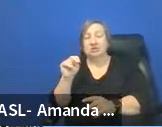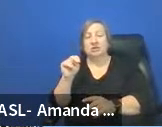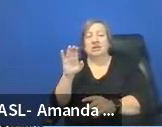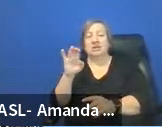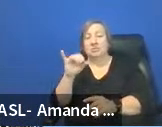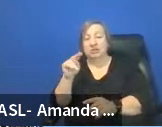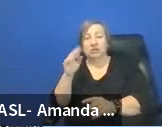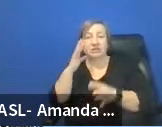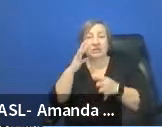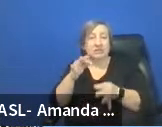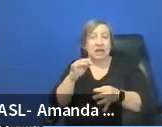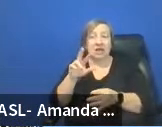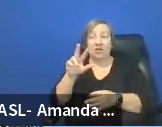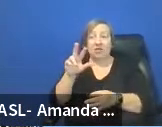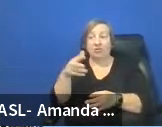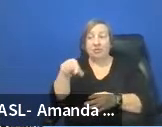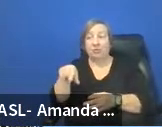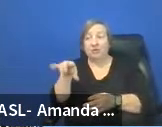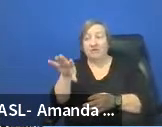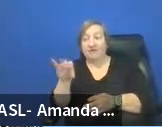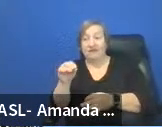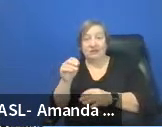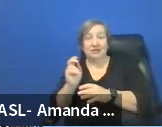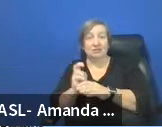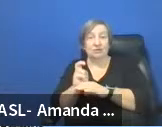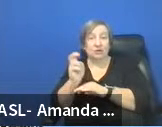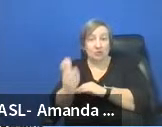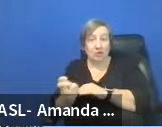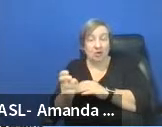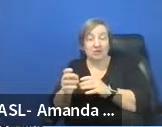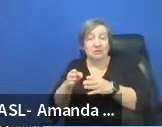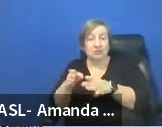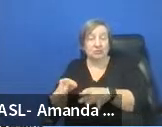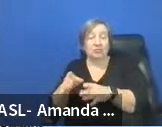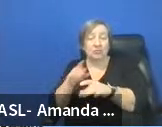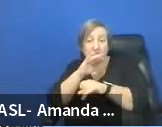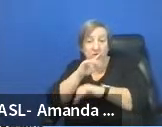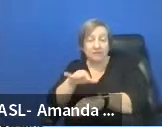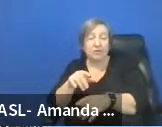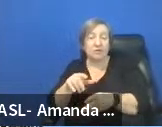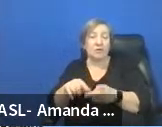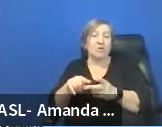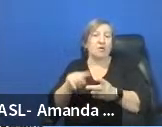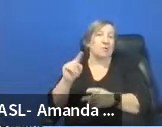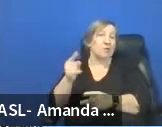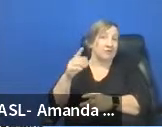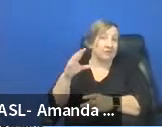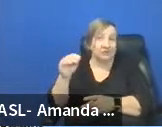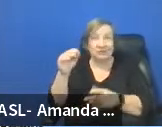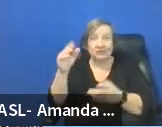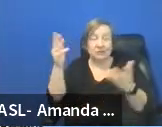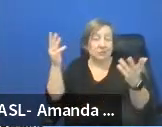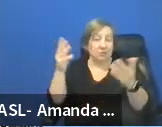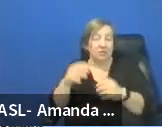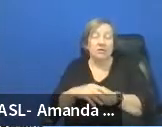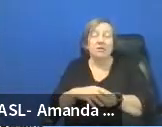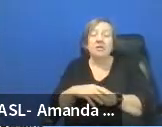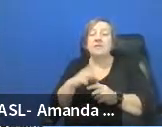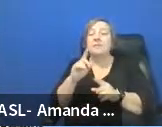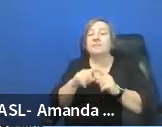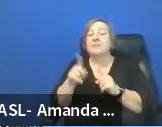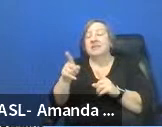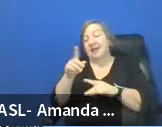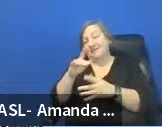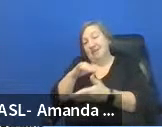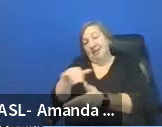$3.50 when you cross the river or $1.50 when you cross the river. but they have a lot of things that they're considering and identifying